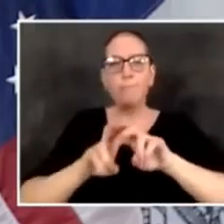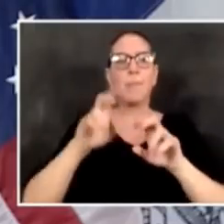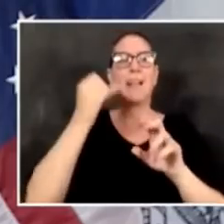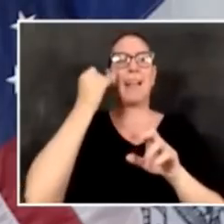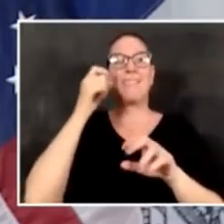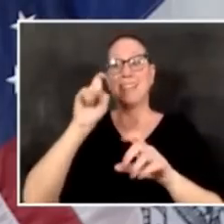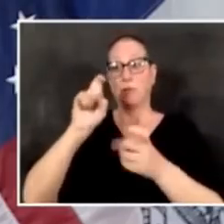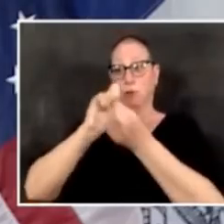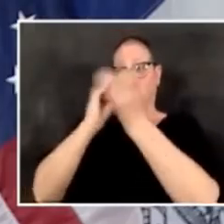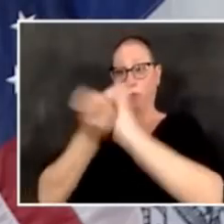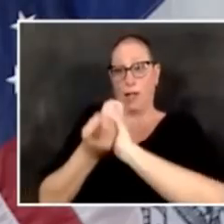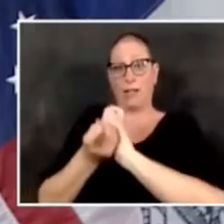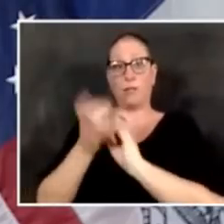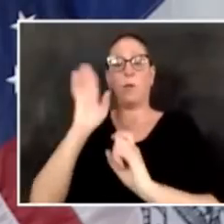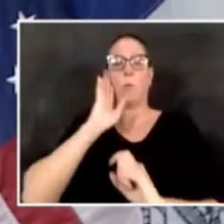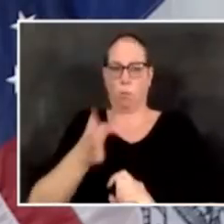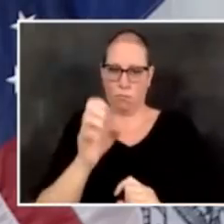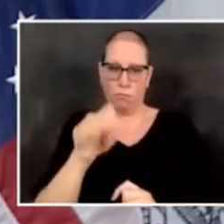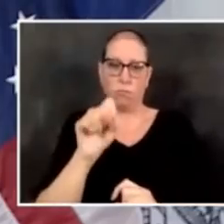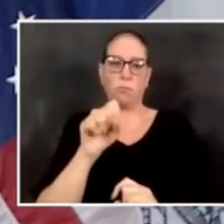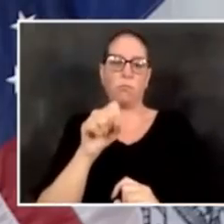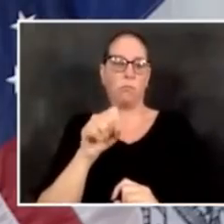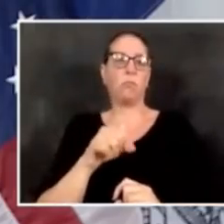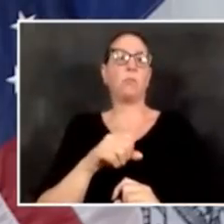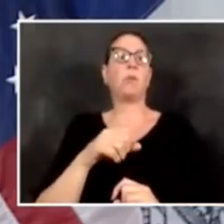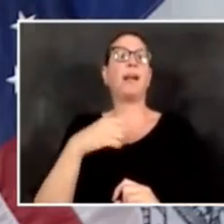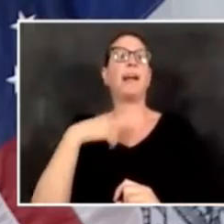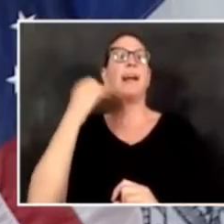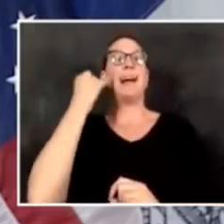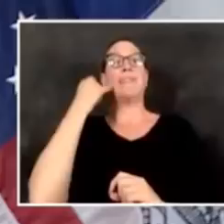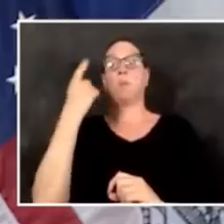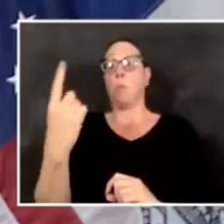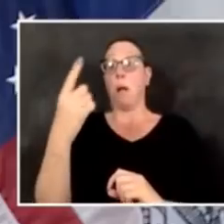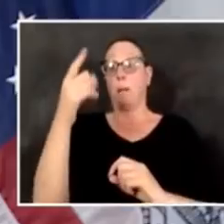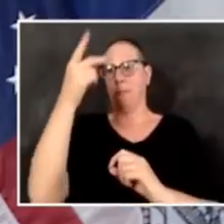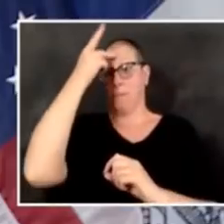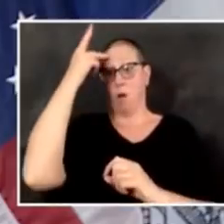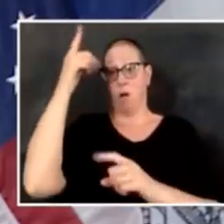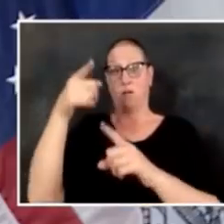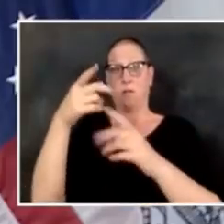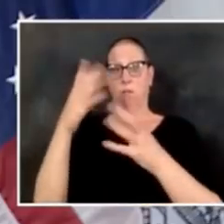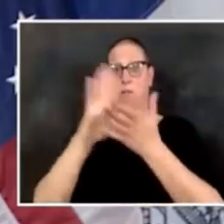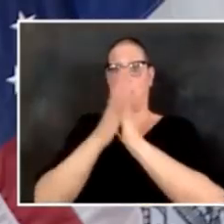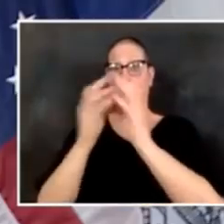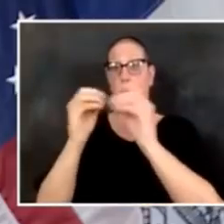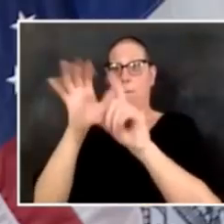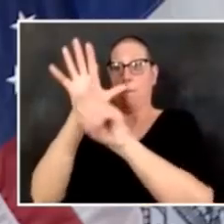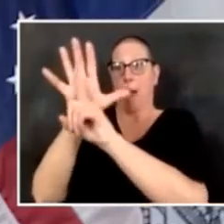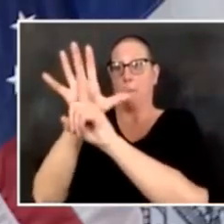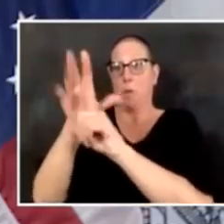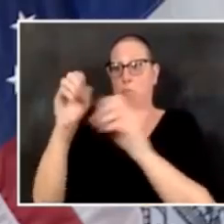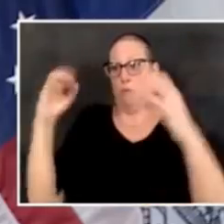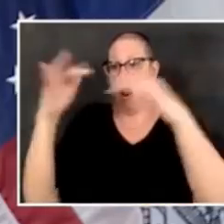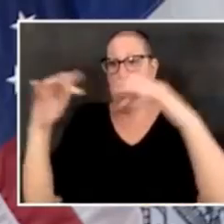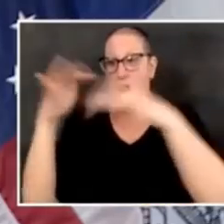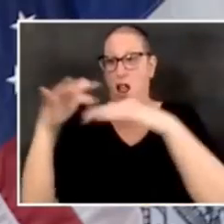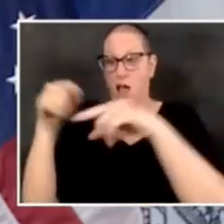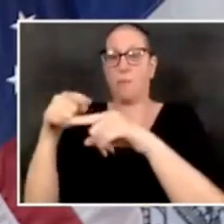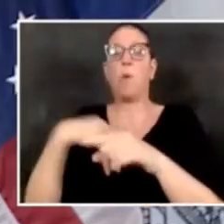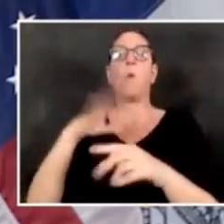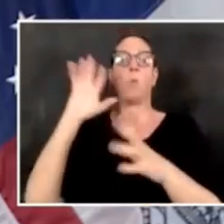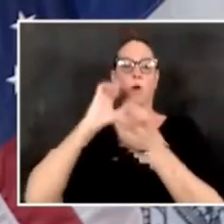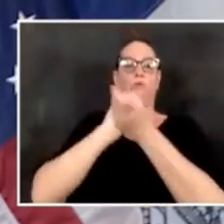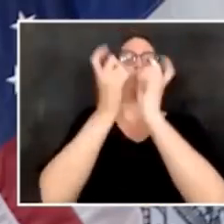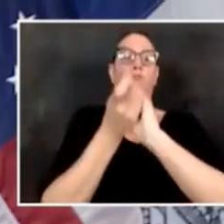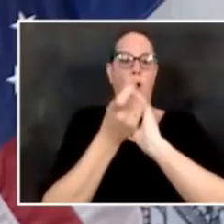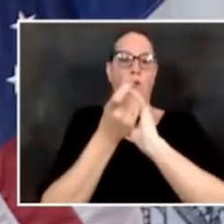in parks. I don't think there's any two parks exactly alike. When you look at the landscape of them, the ability to social distance in them.